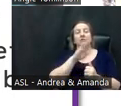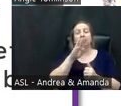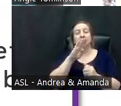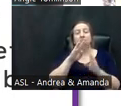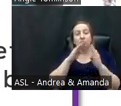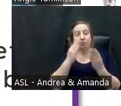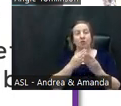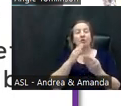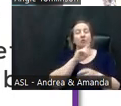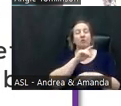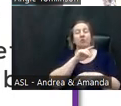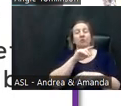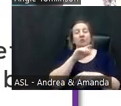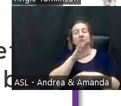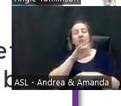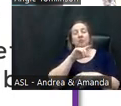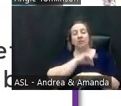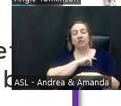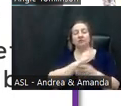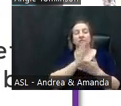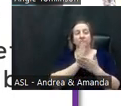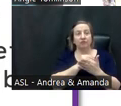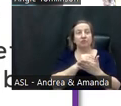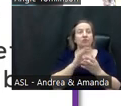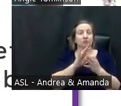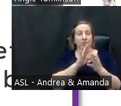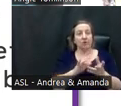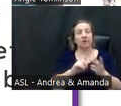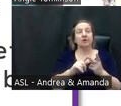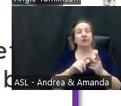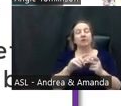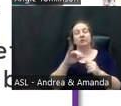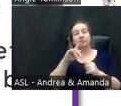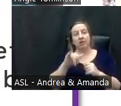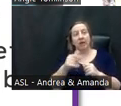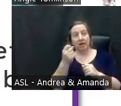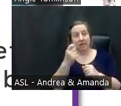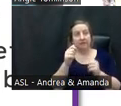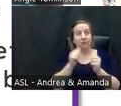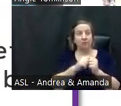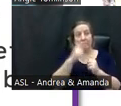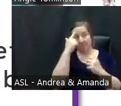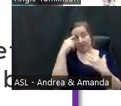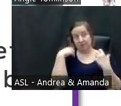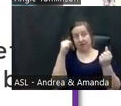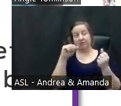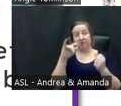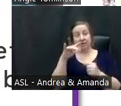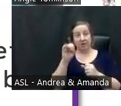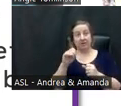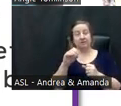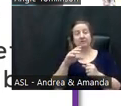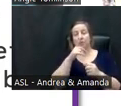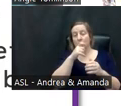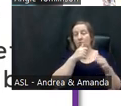Board Coordinator, July 11th with Mental Health Alliance, and amicus to the settlement agreement,